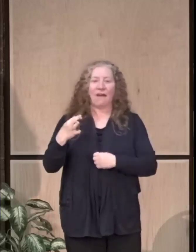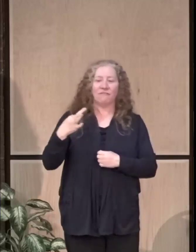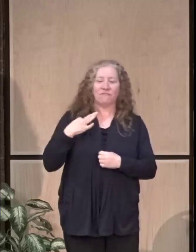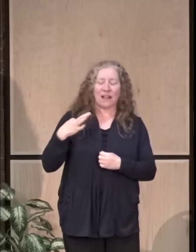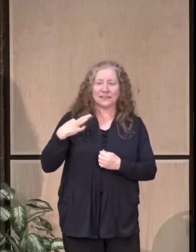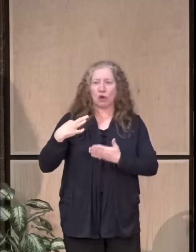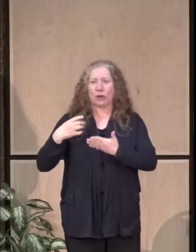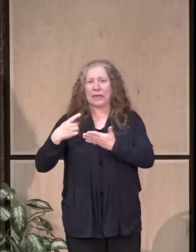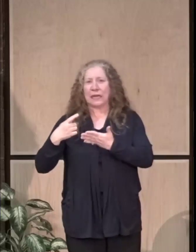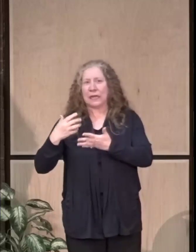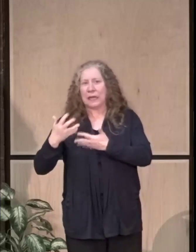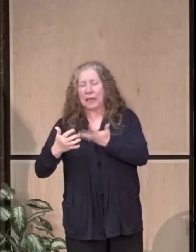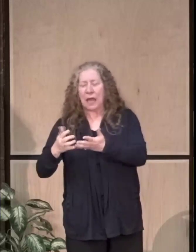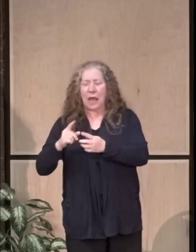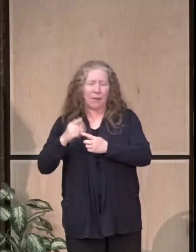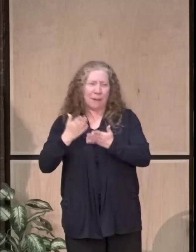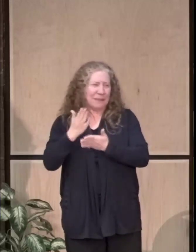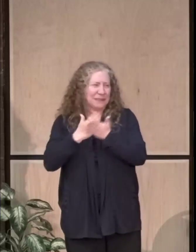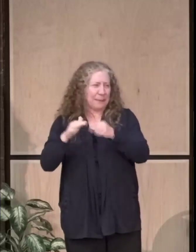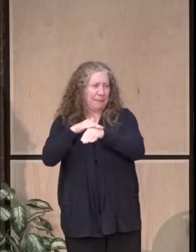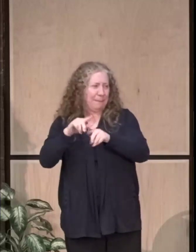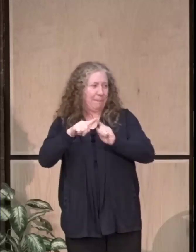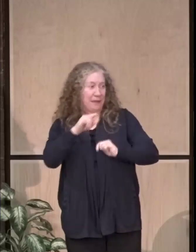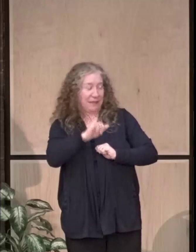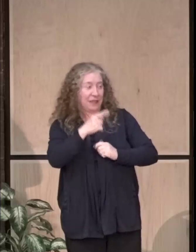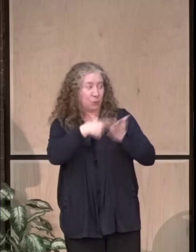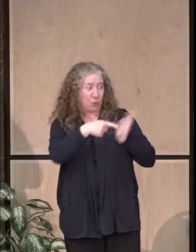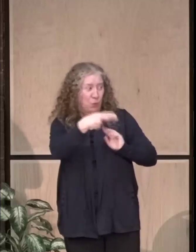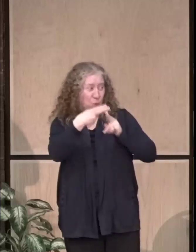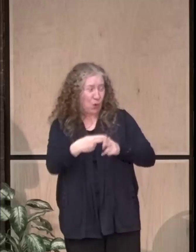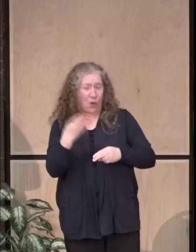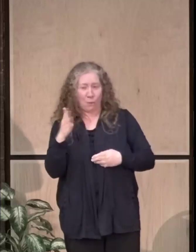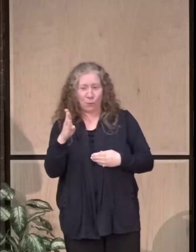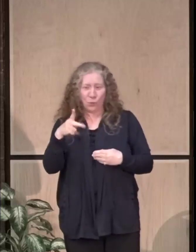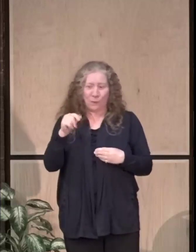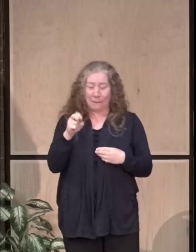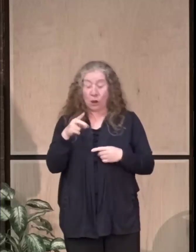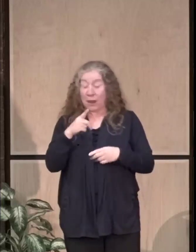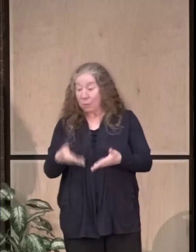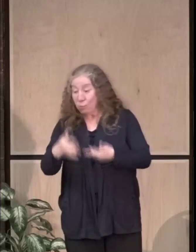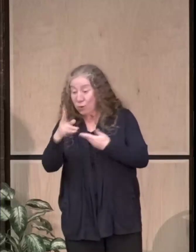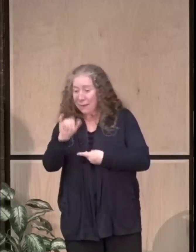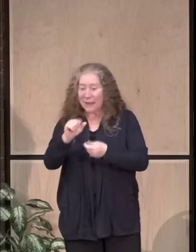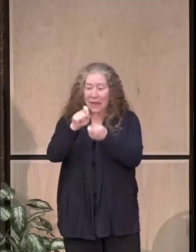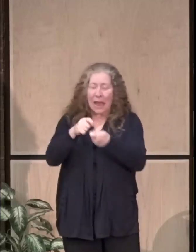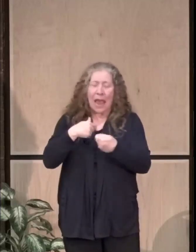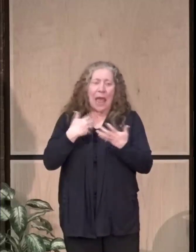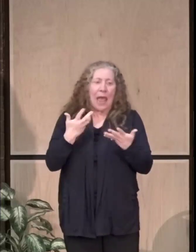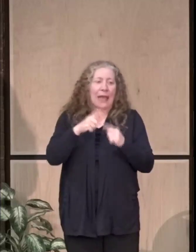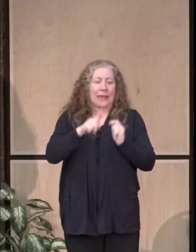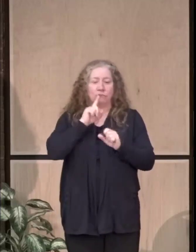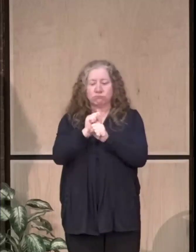had conversations about that, but I don't know if that's what you guys consider blue papering. So, I mean, it may have been brought up, but I can't speak to